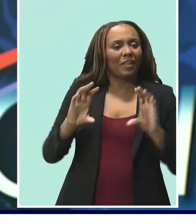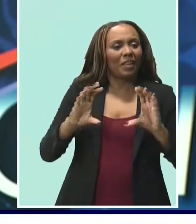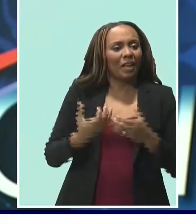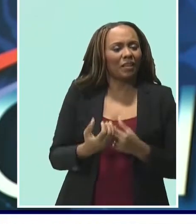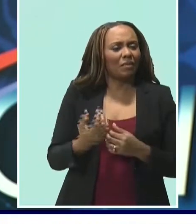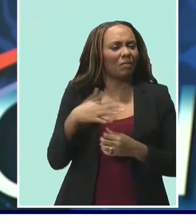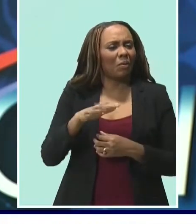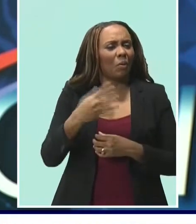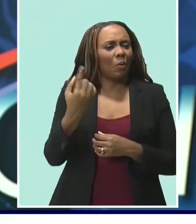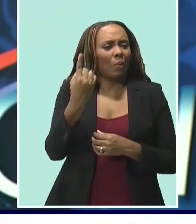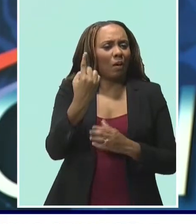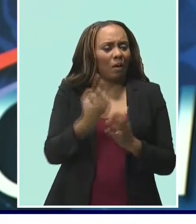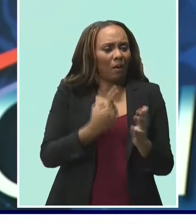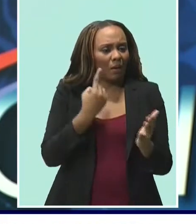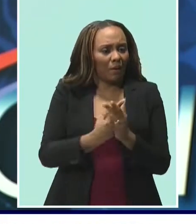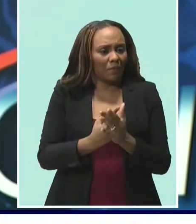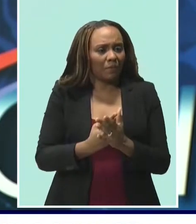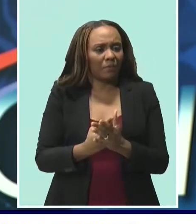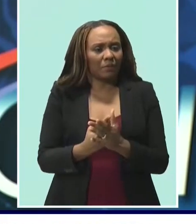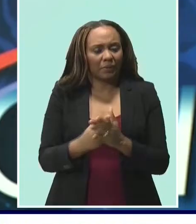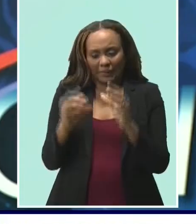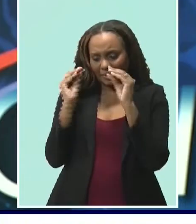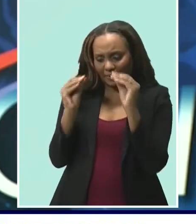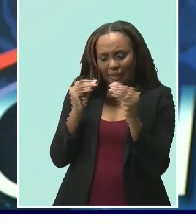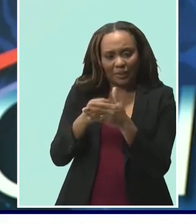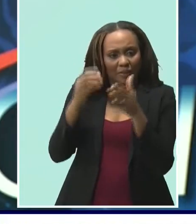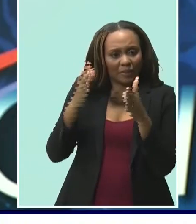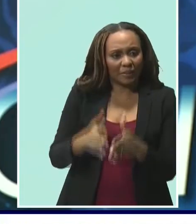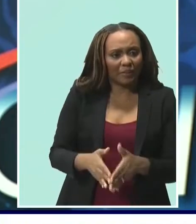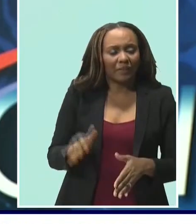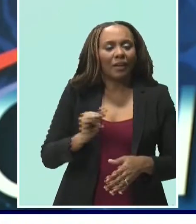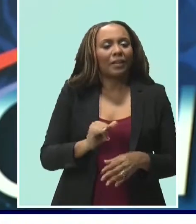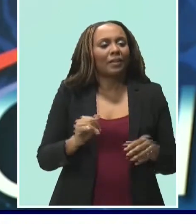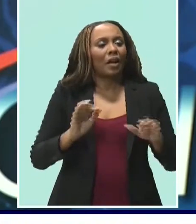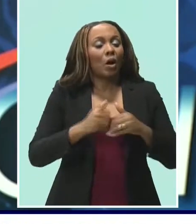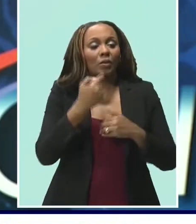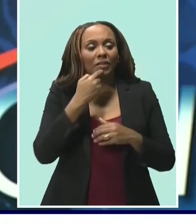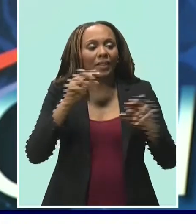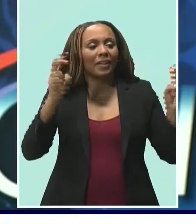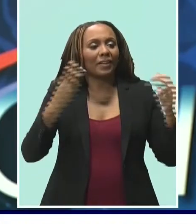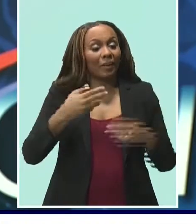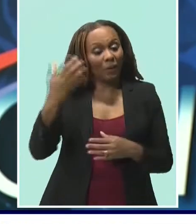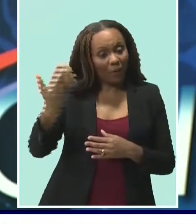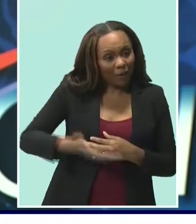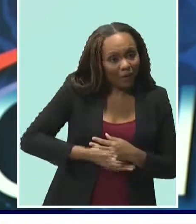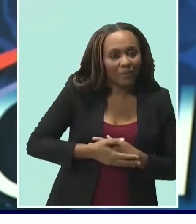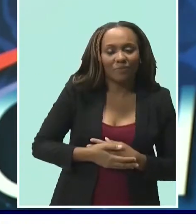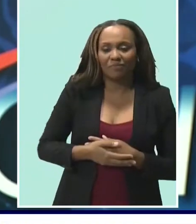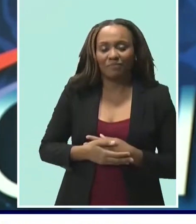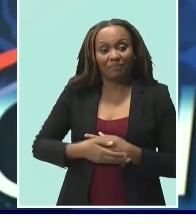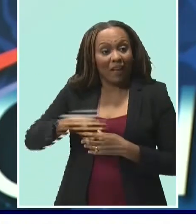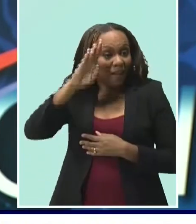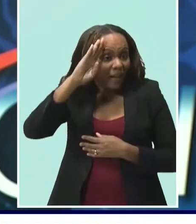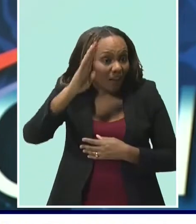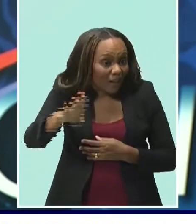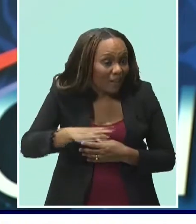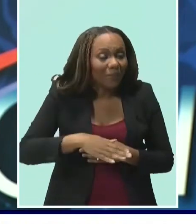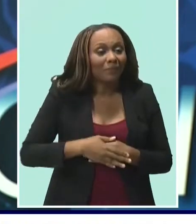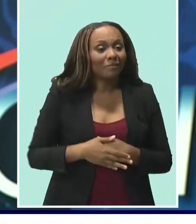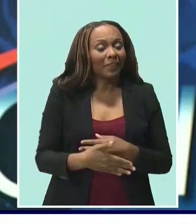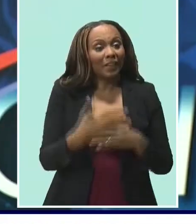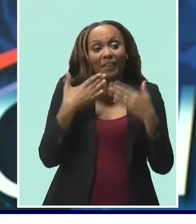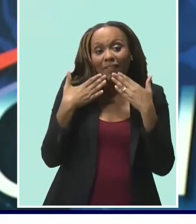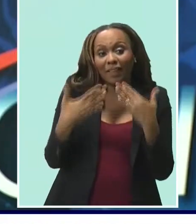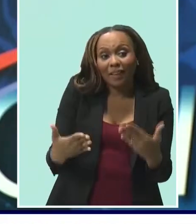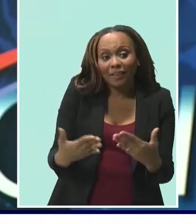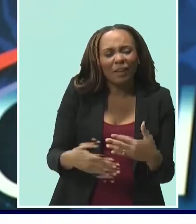hour. During that time, he taught the students basic greetings like welcome, hello, and thank you. The ambassador says the main objective of